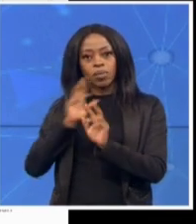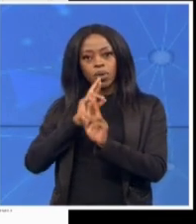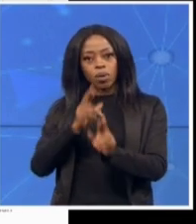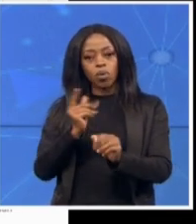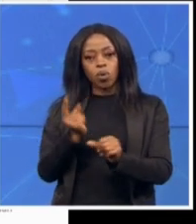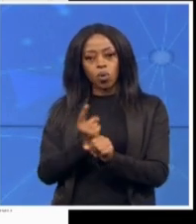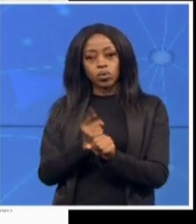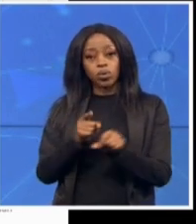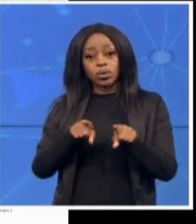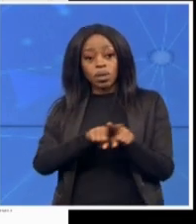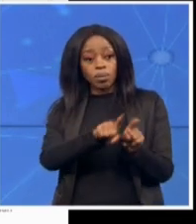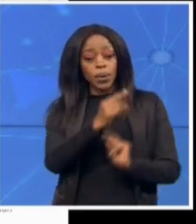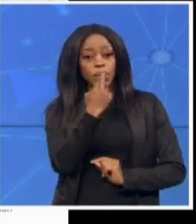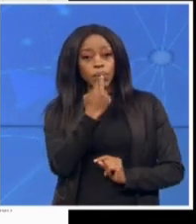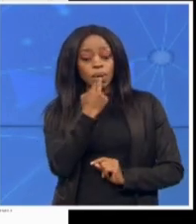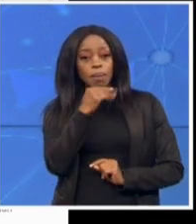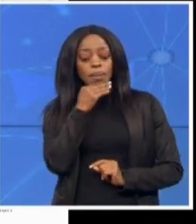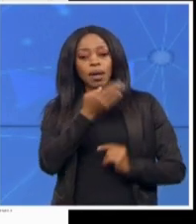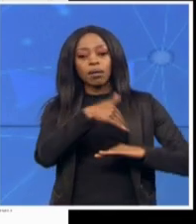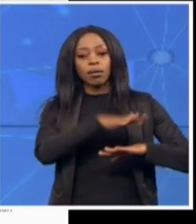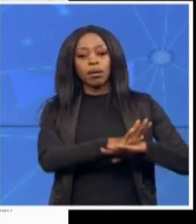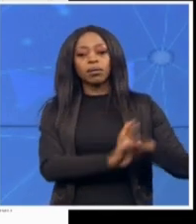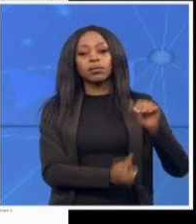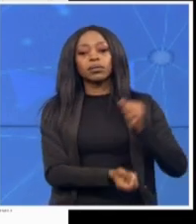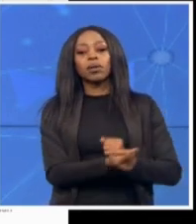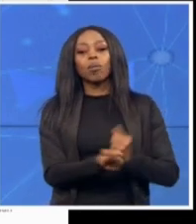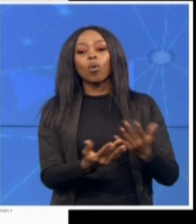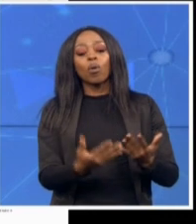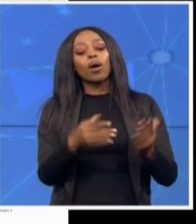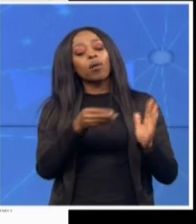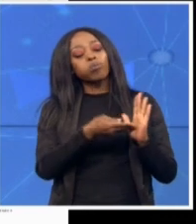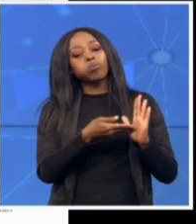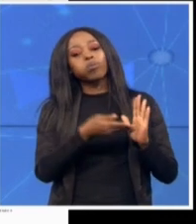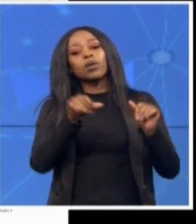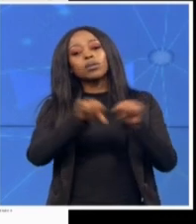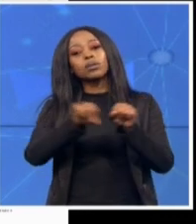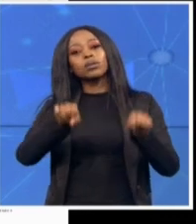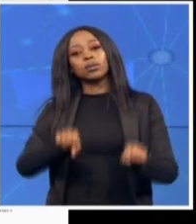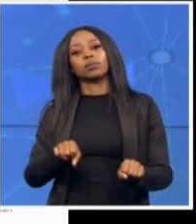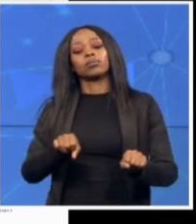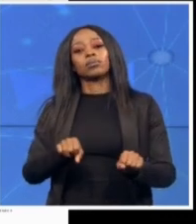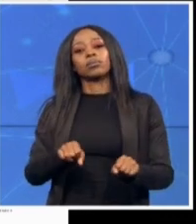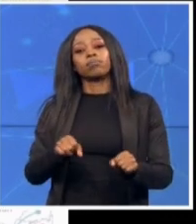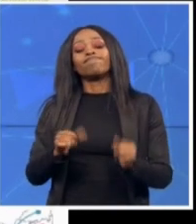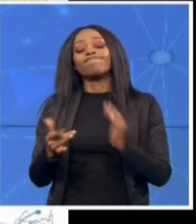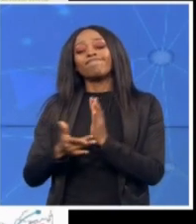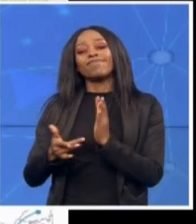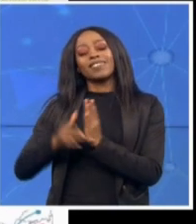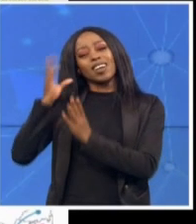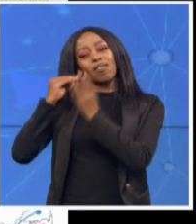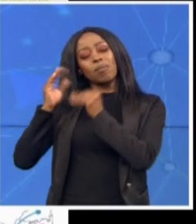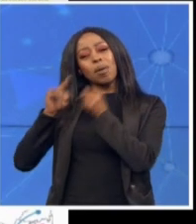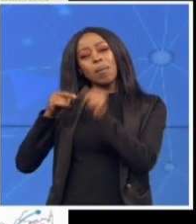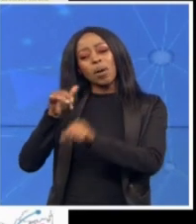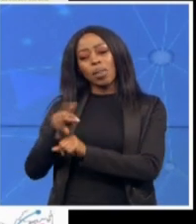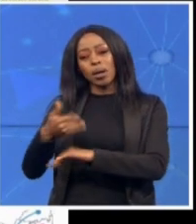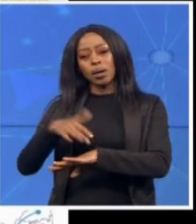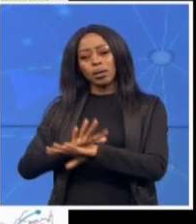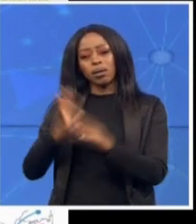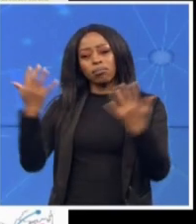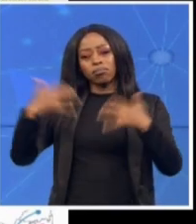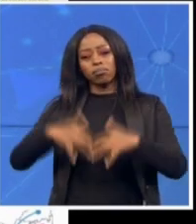reported in our system. I'll go a little bit into the technical detail of the death reconciliation. So just the national